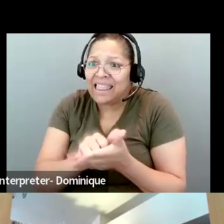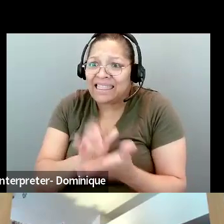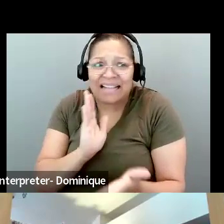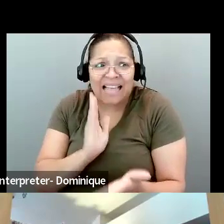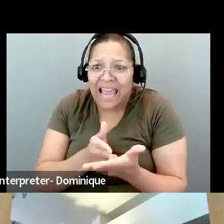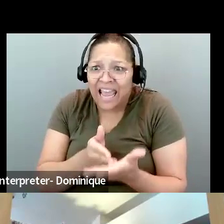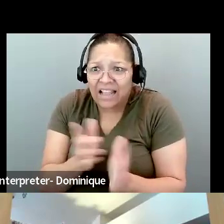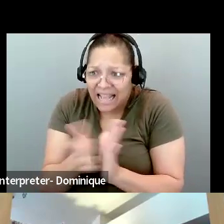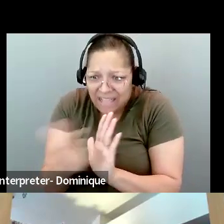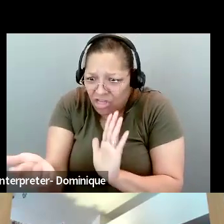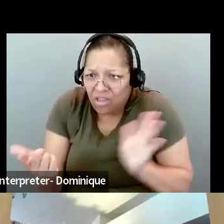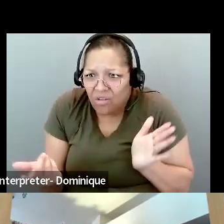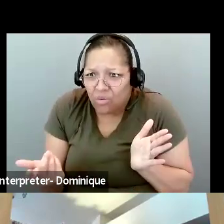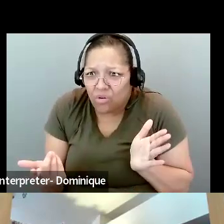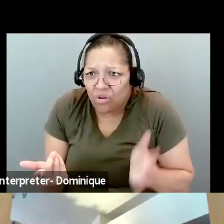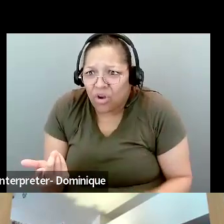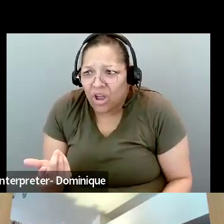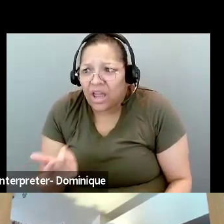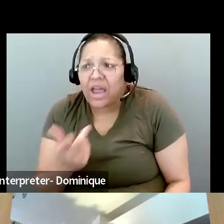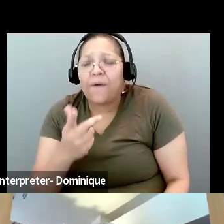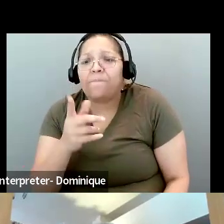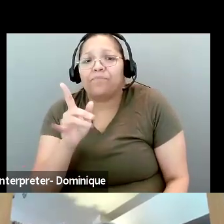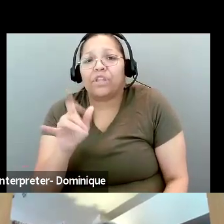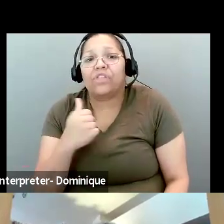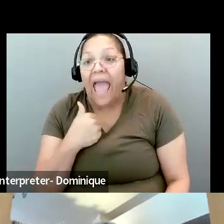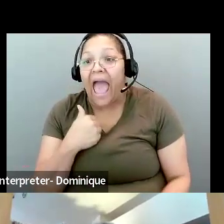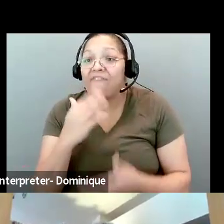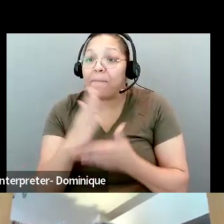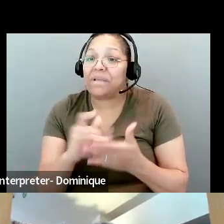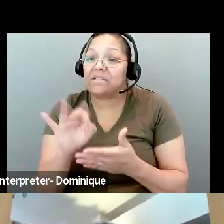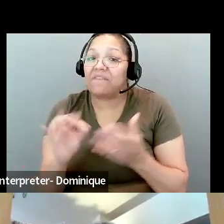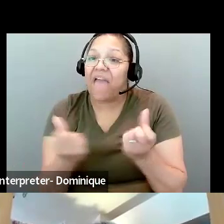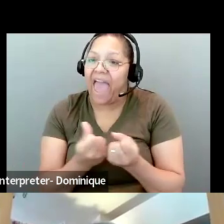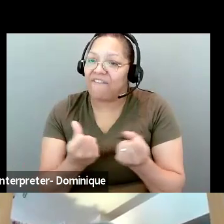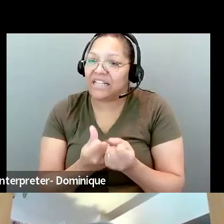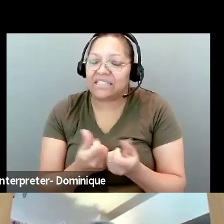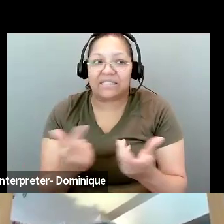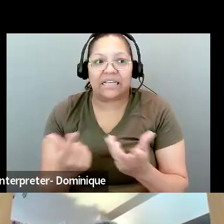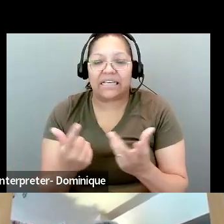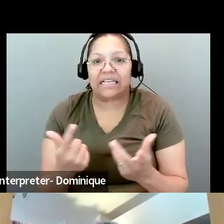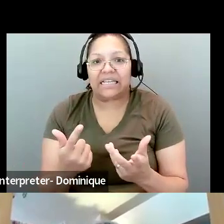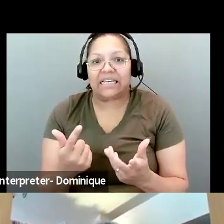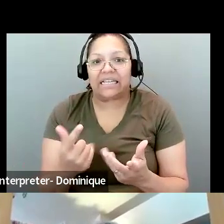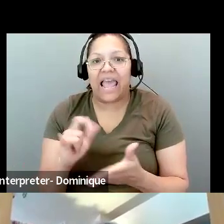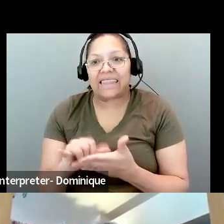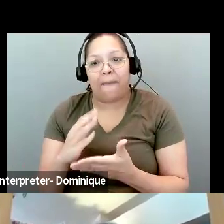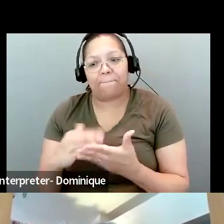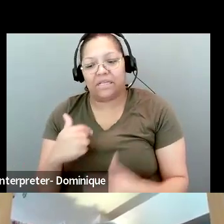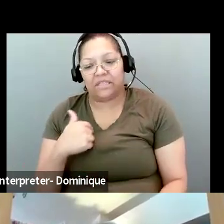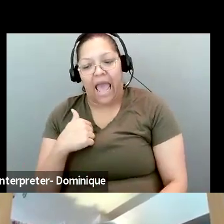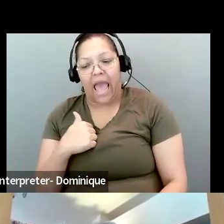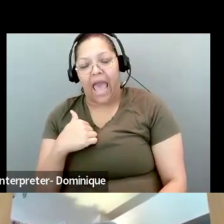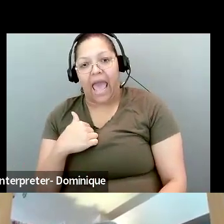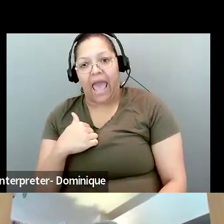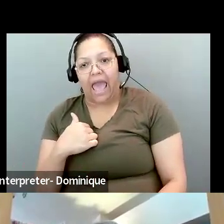And so, there is a piece of advocacy in there that I it's just a piece for me that I like